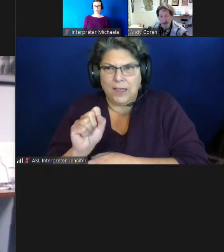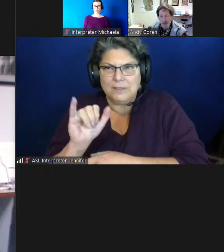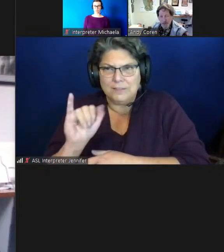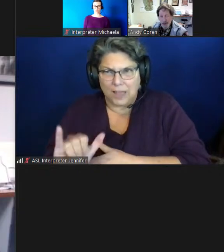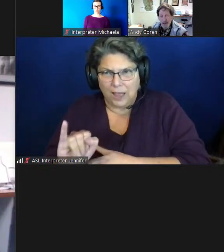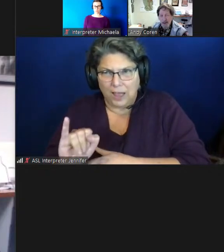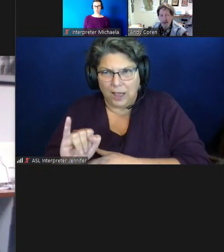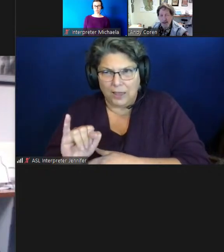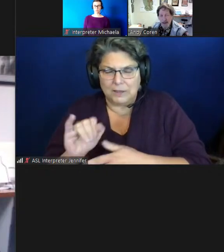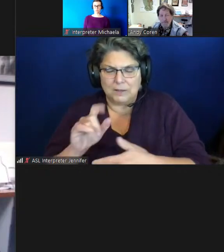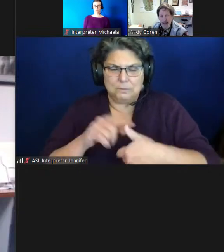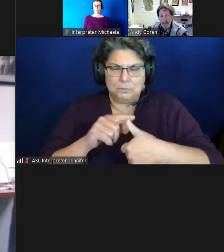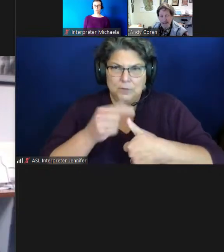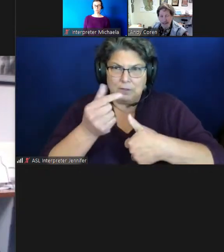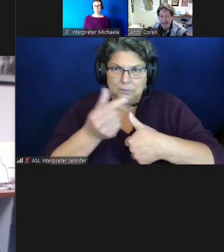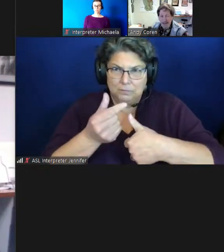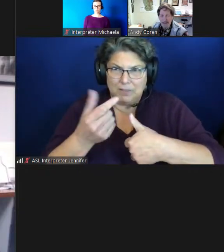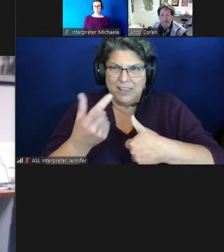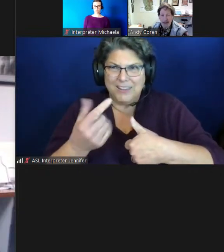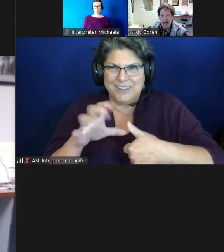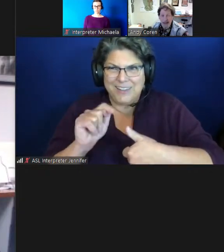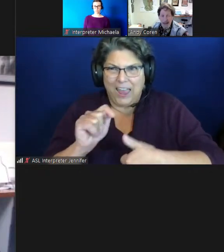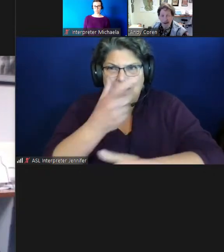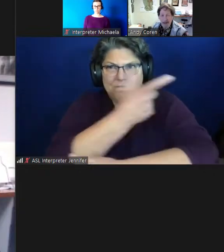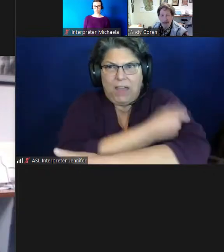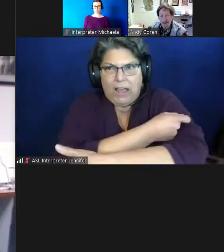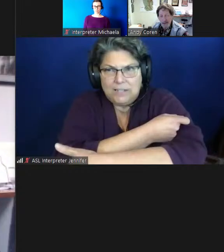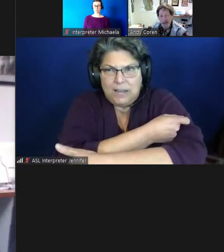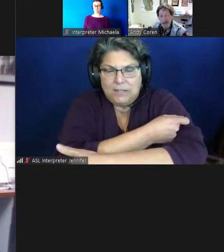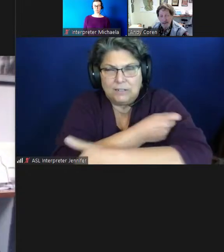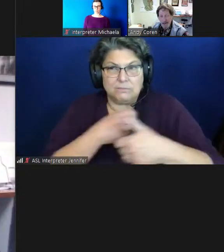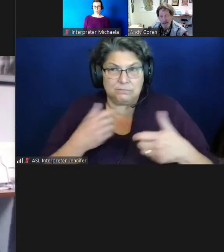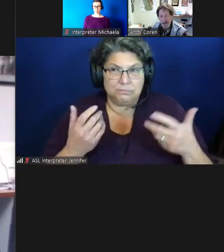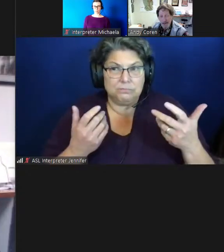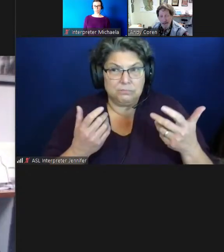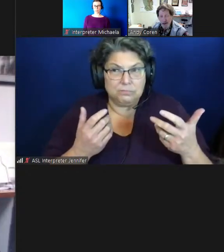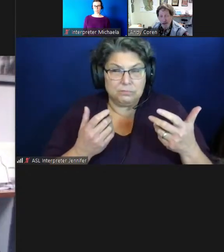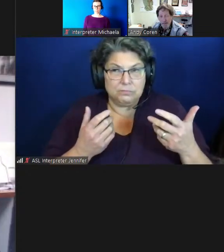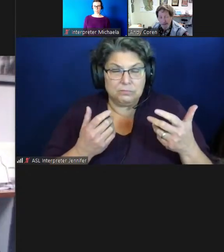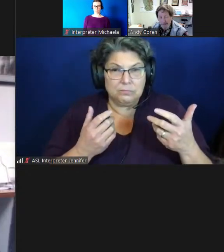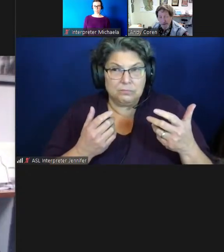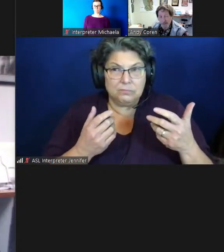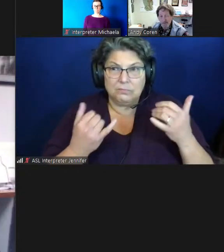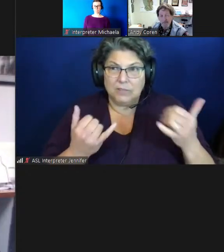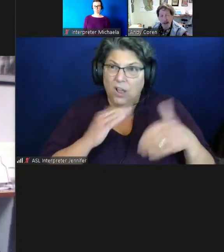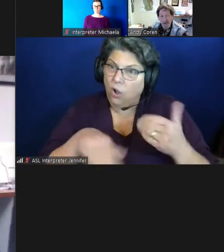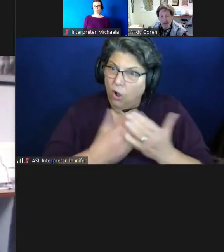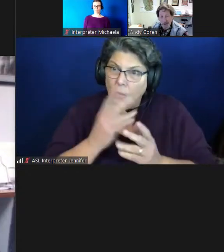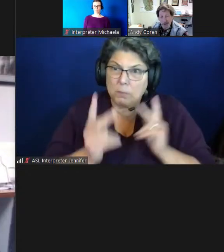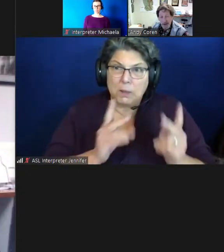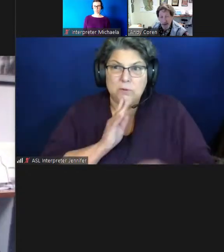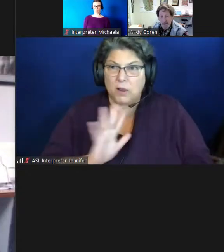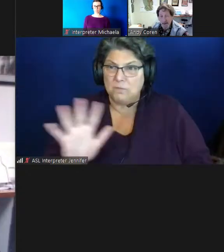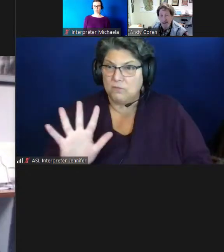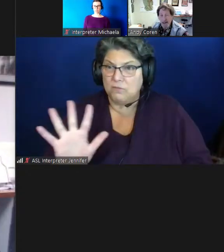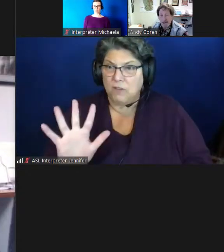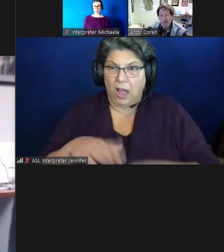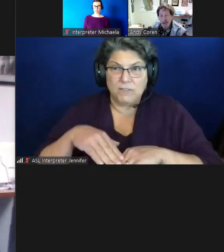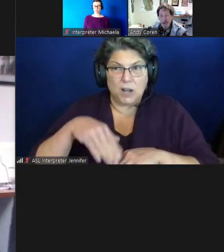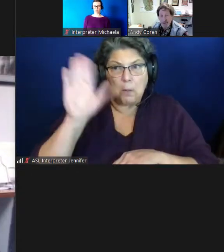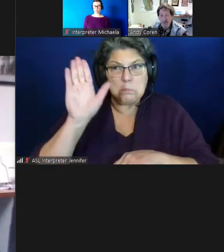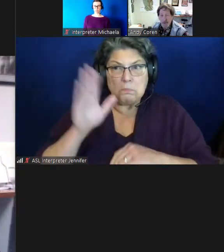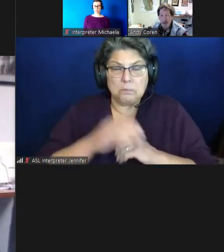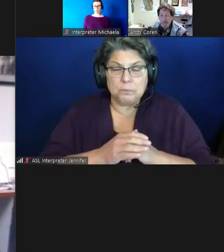for ourselves. One, get vaccinated. And now it's all people from 5 years old and up,